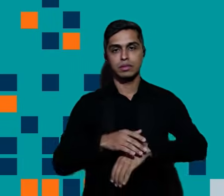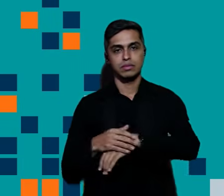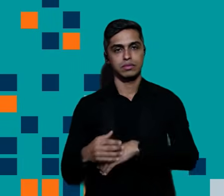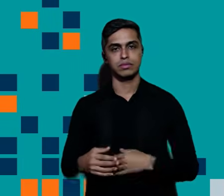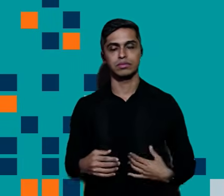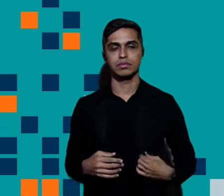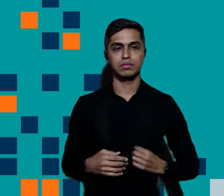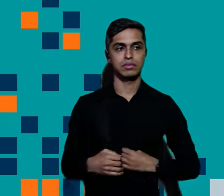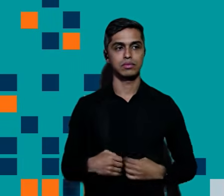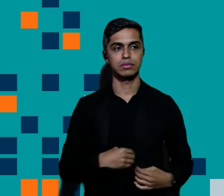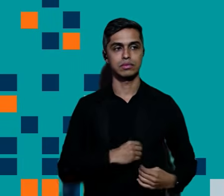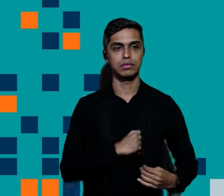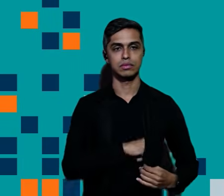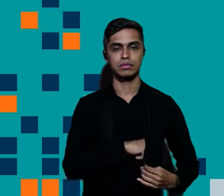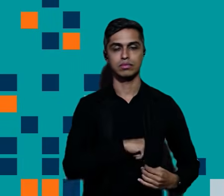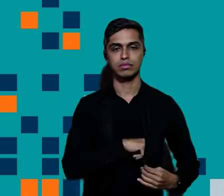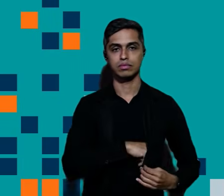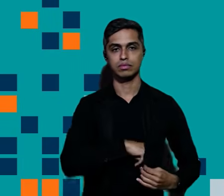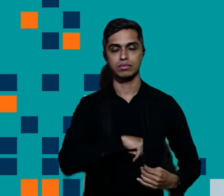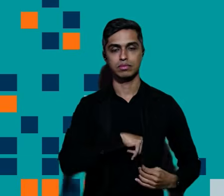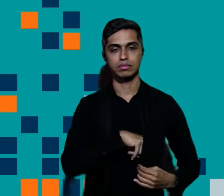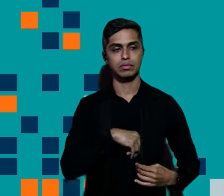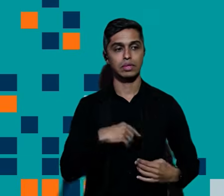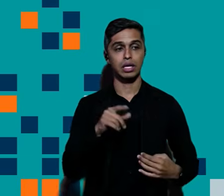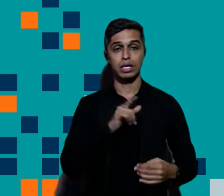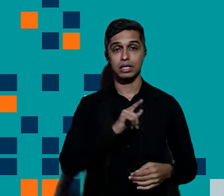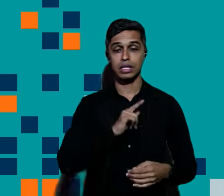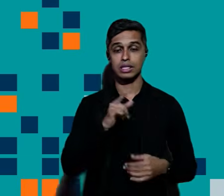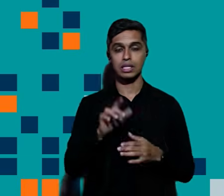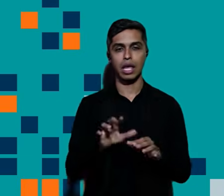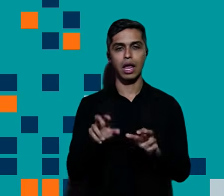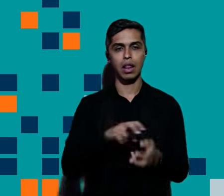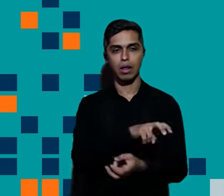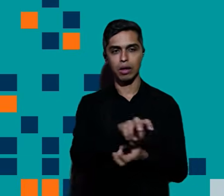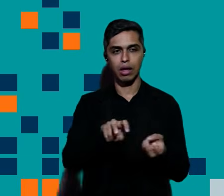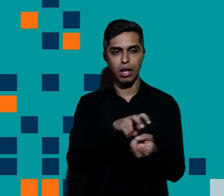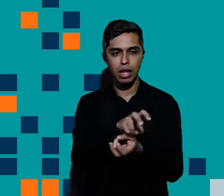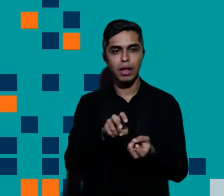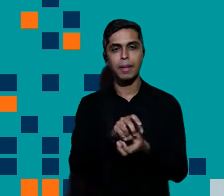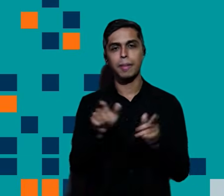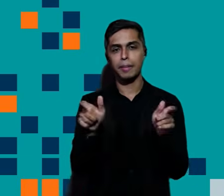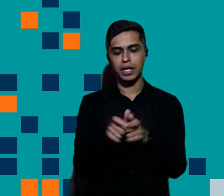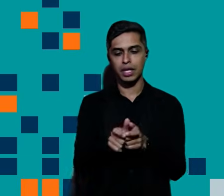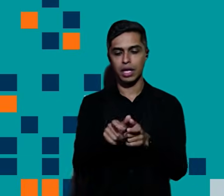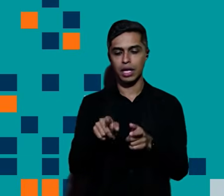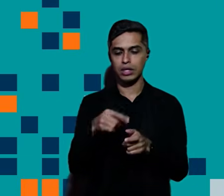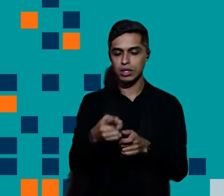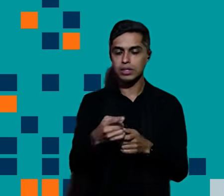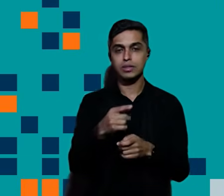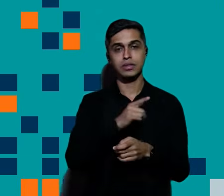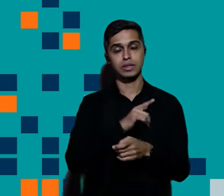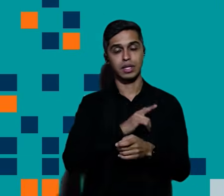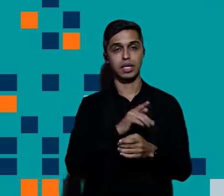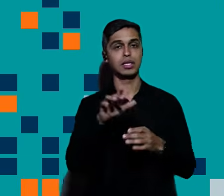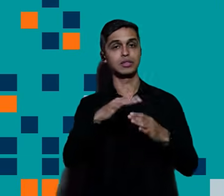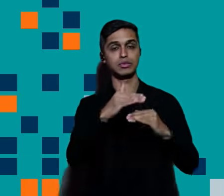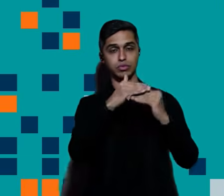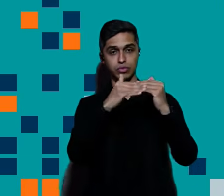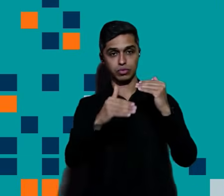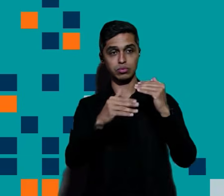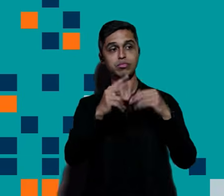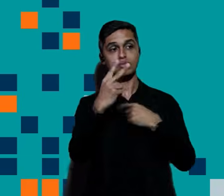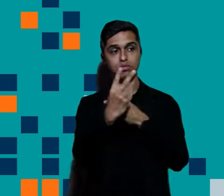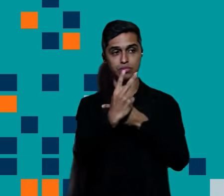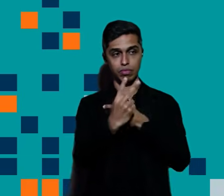for parents and kids before and after school. You then come to a spot where there's a canopy that you're protected from the elements. You move into